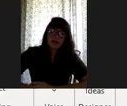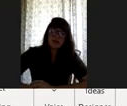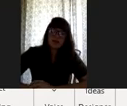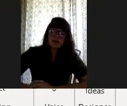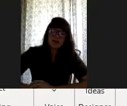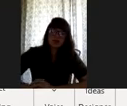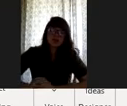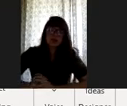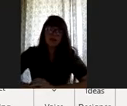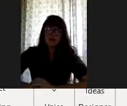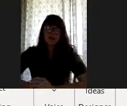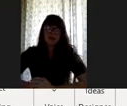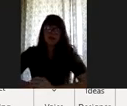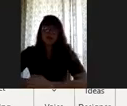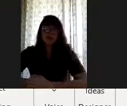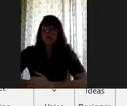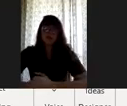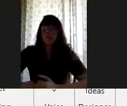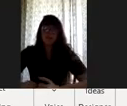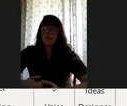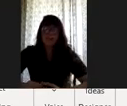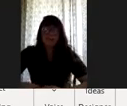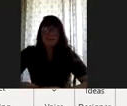reconciled, we shall be saved by his life.